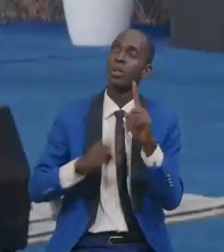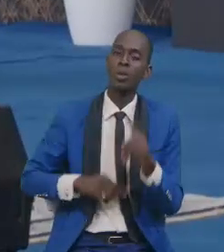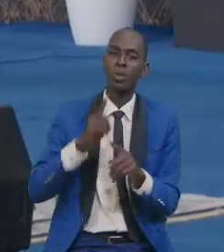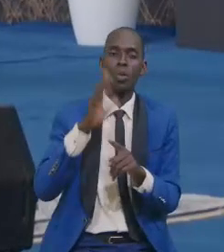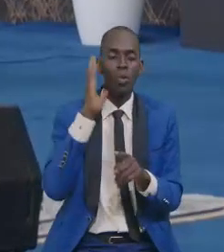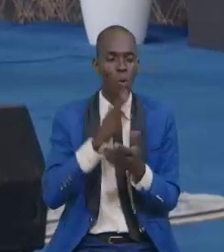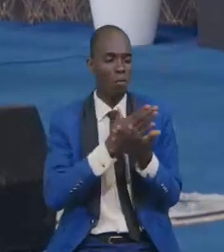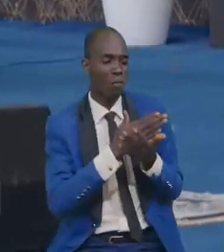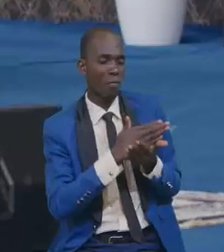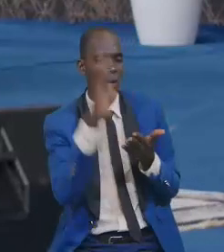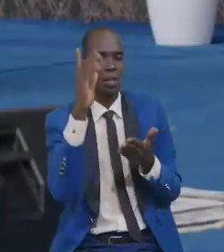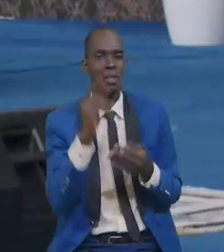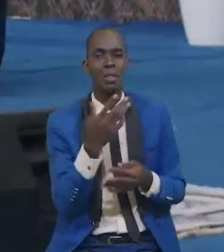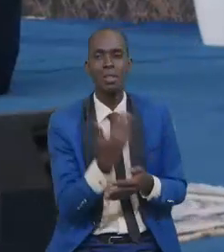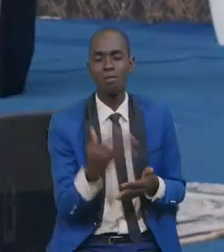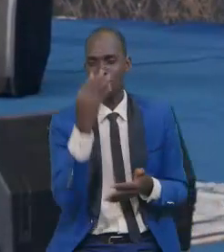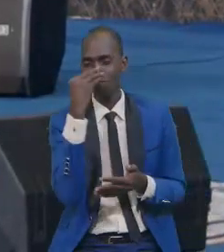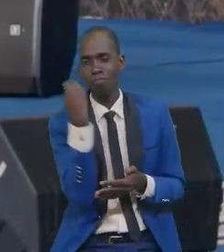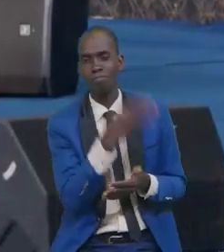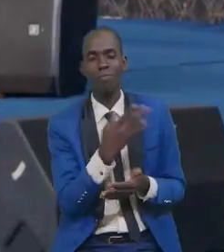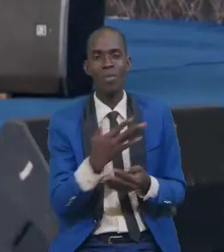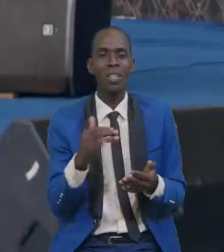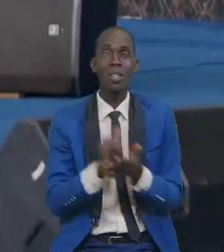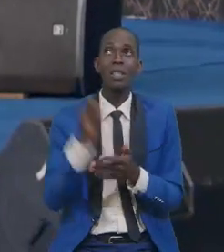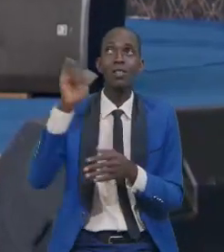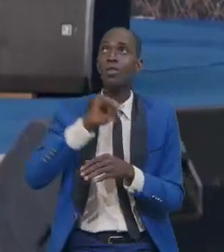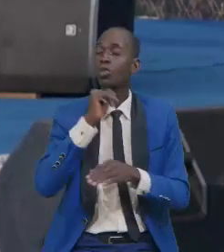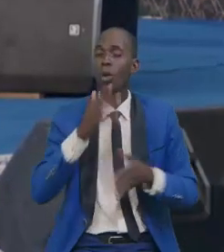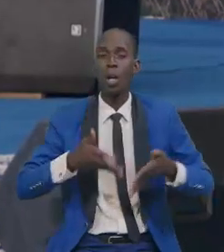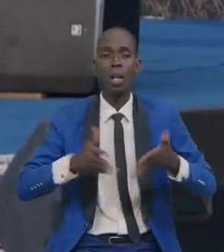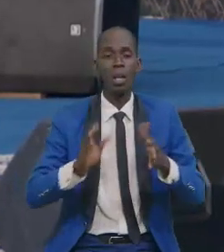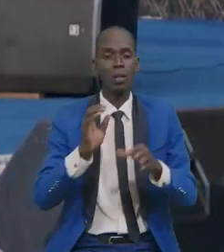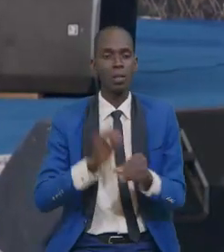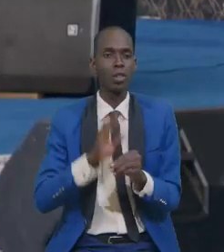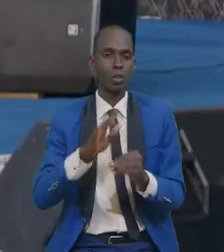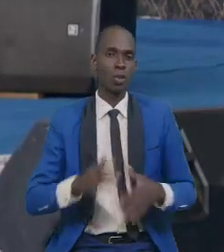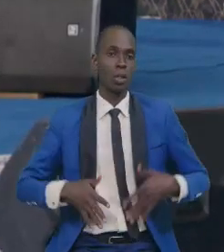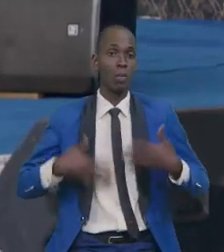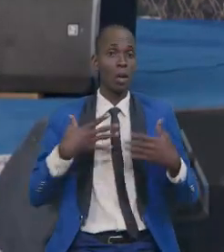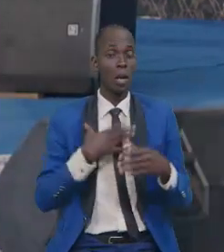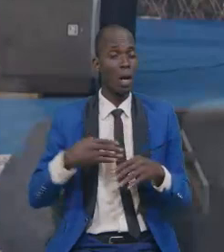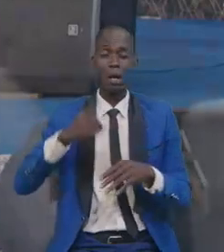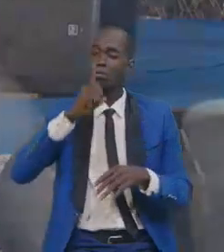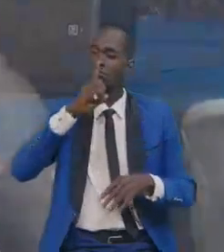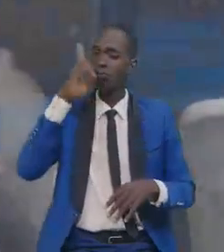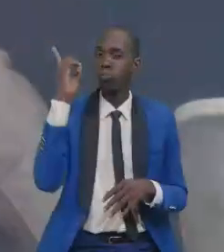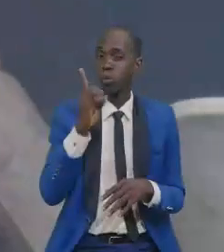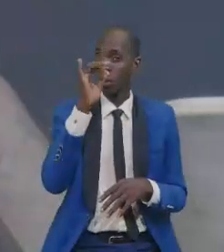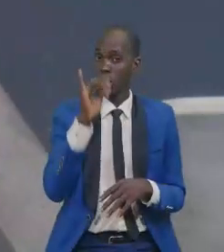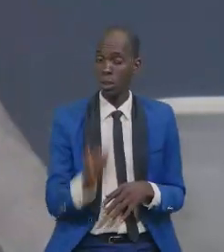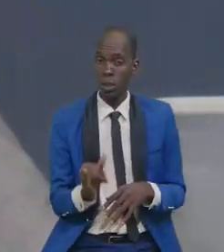the things he does not approve in your life. And definitely, assuredly,